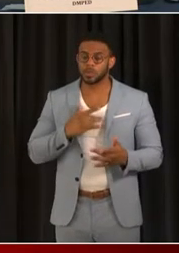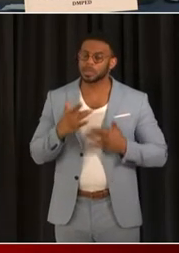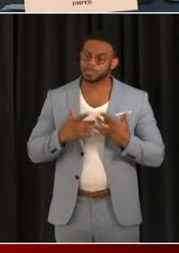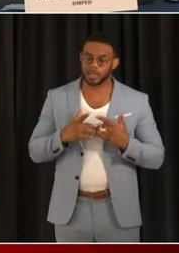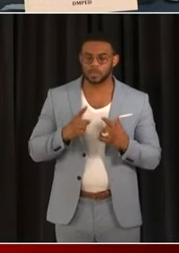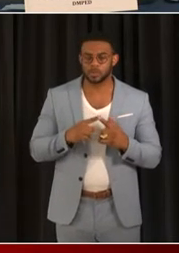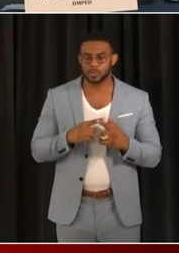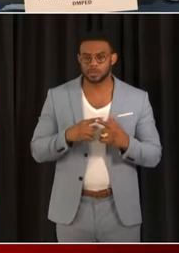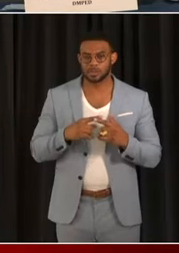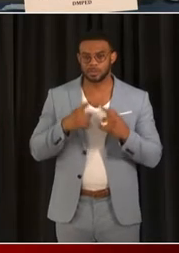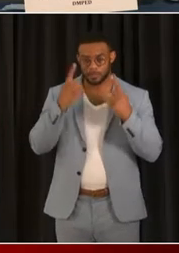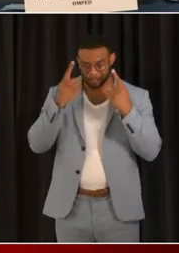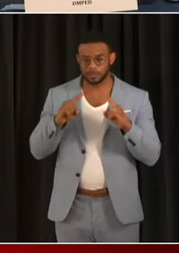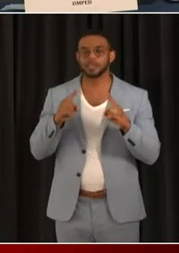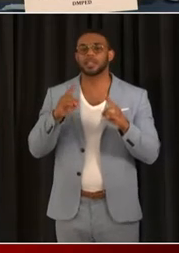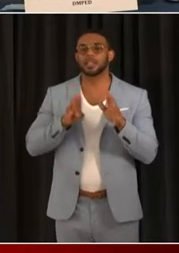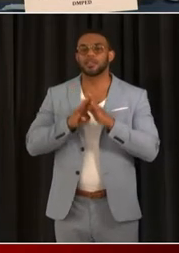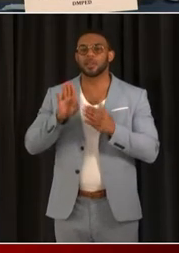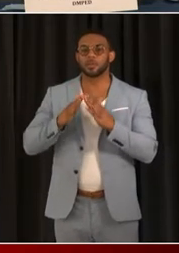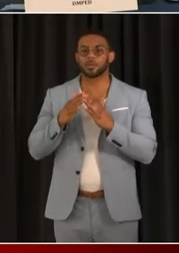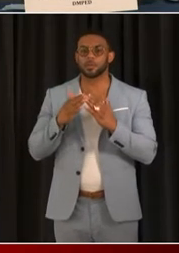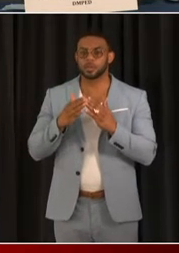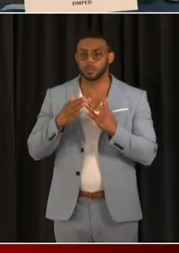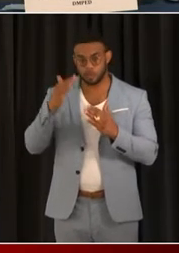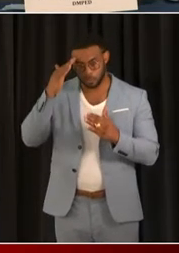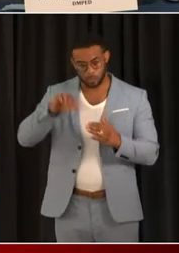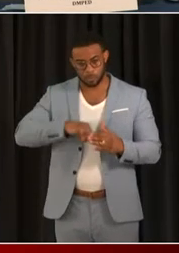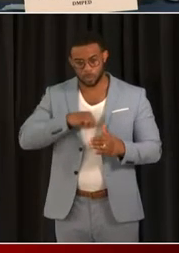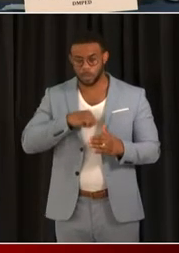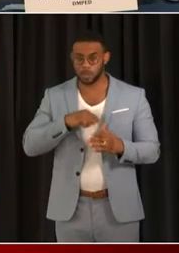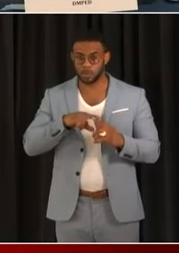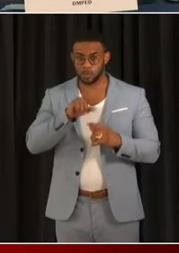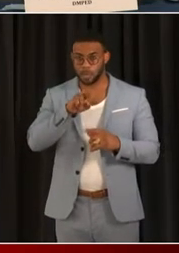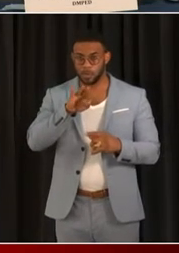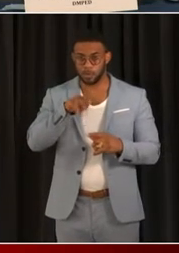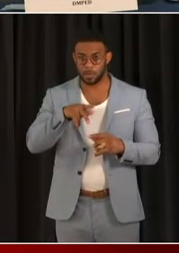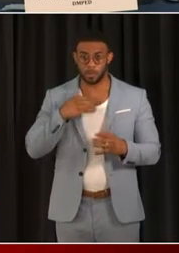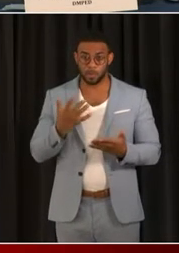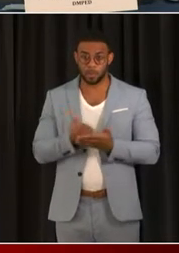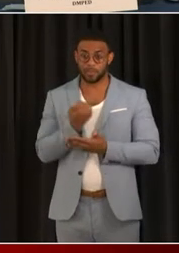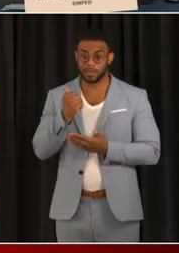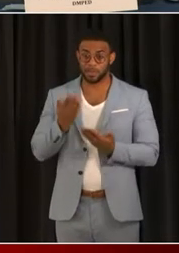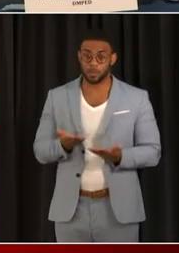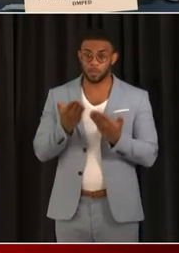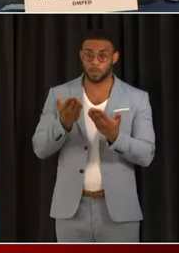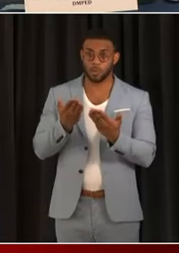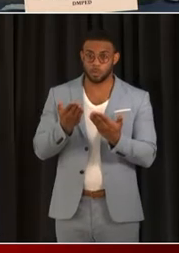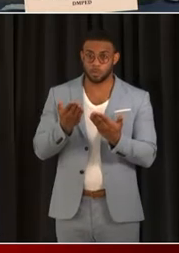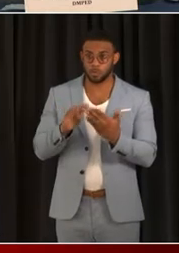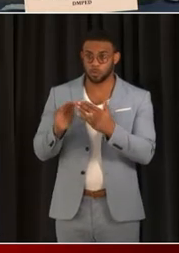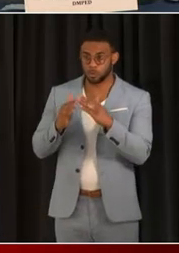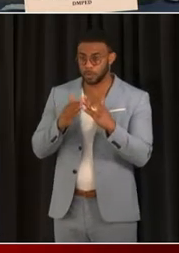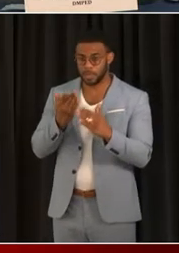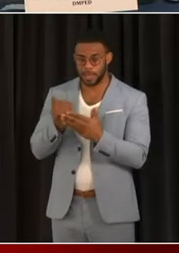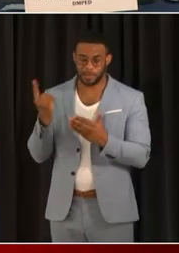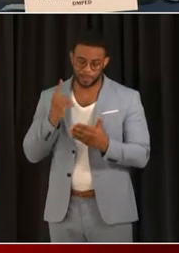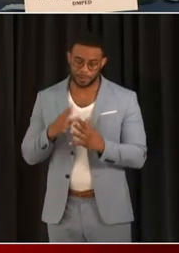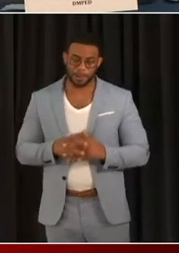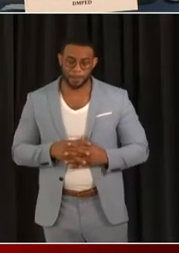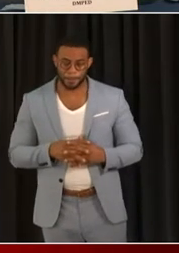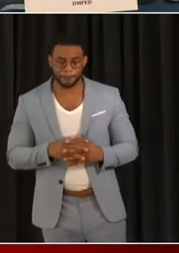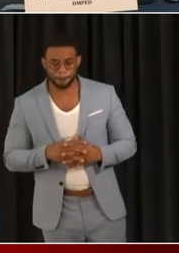And we're excited to say that the development community responded very well to that RFP, and we received 10 proposals that presented to the community last